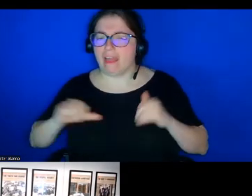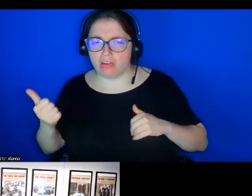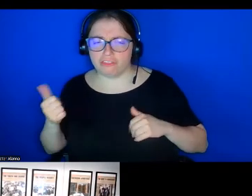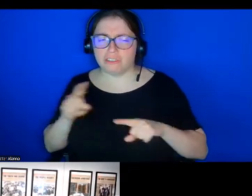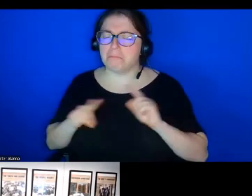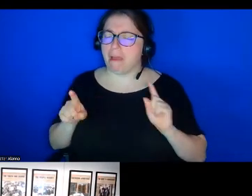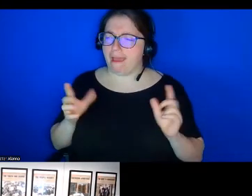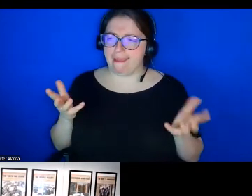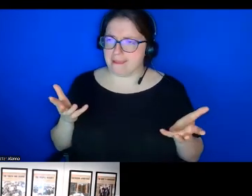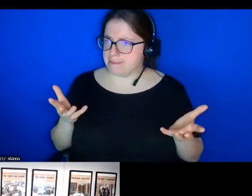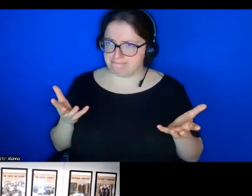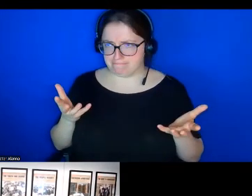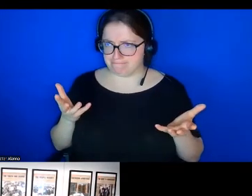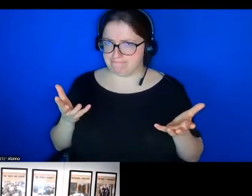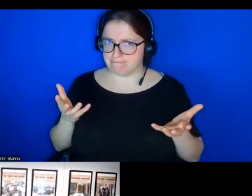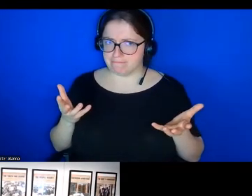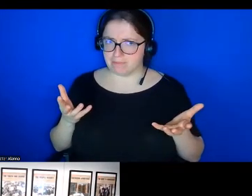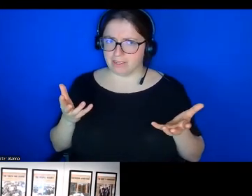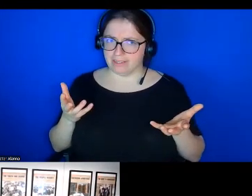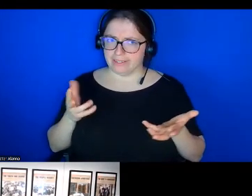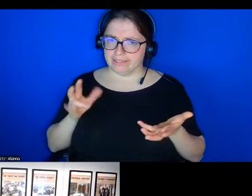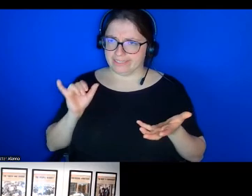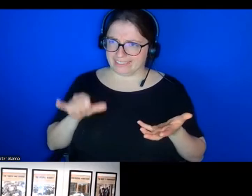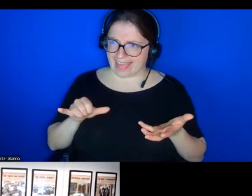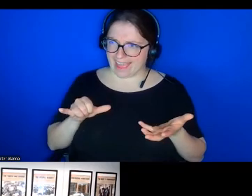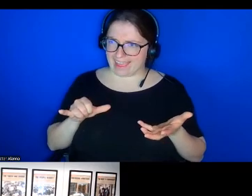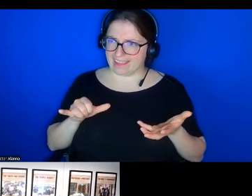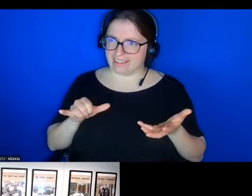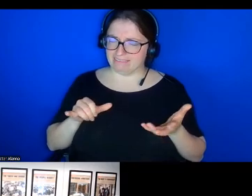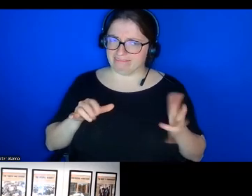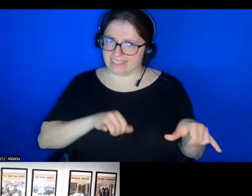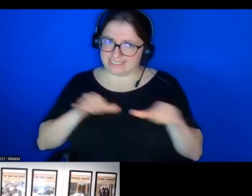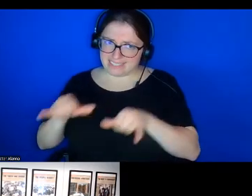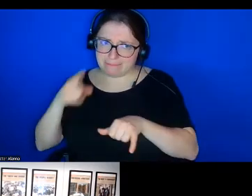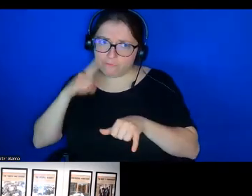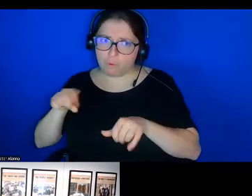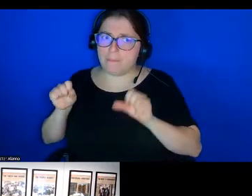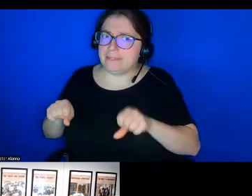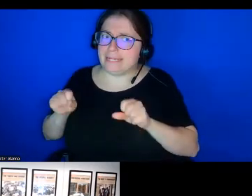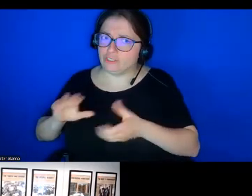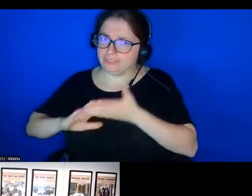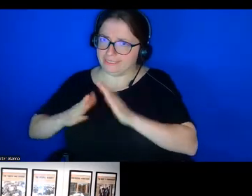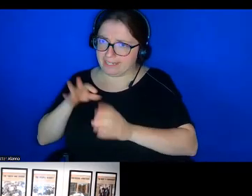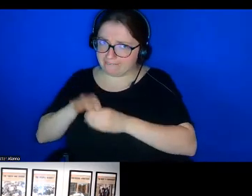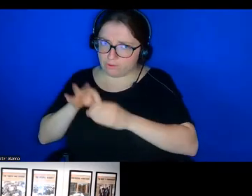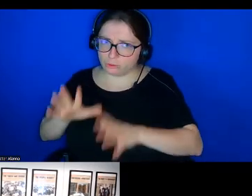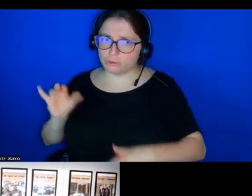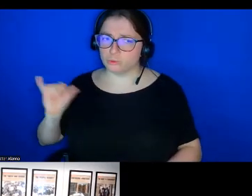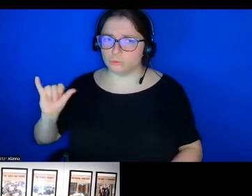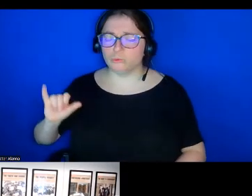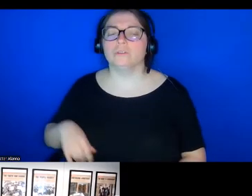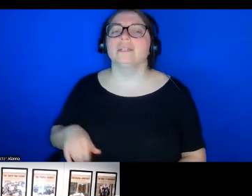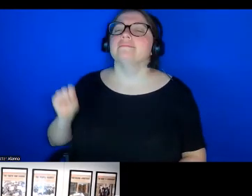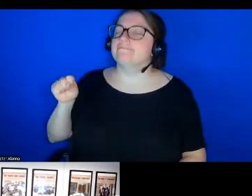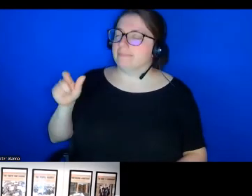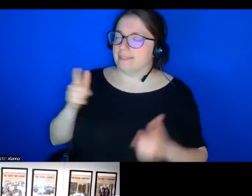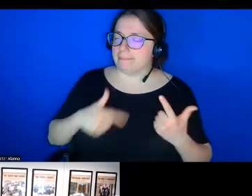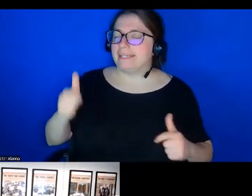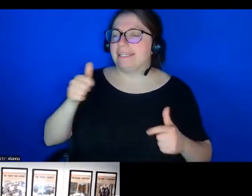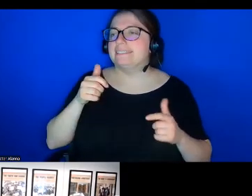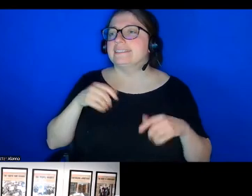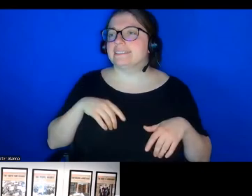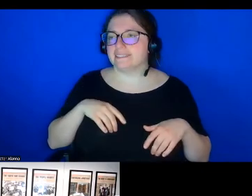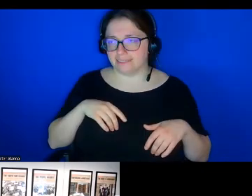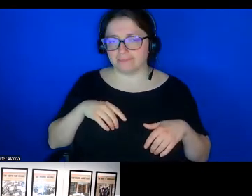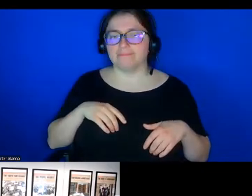the population of potential city voters too uh yes i think the largest communities are going to be concentrated in